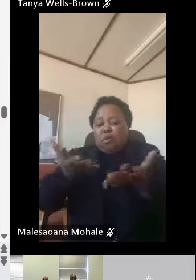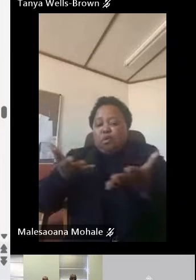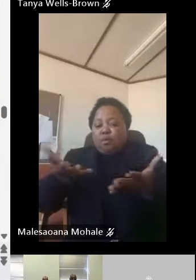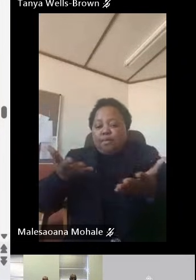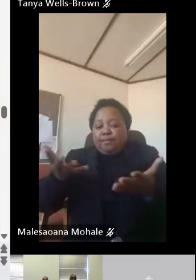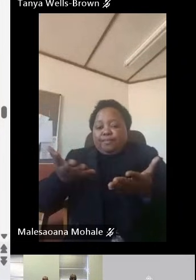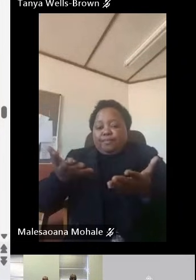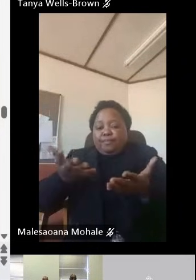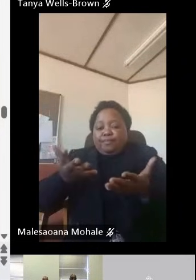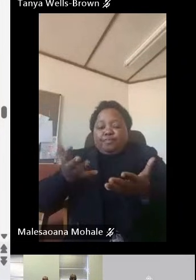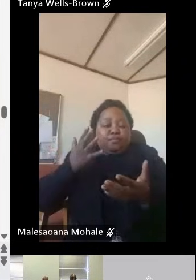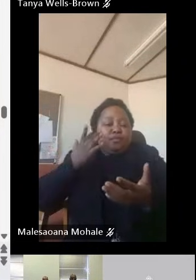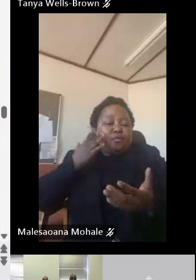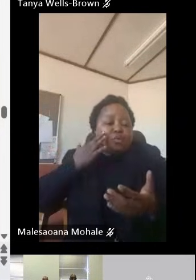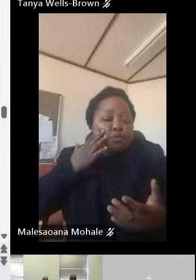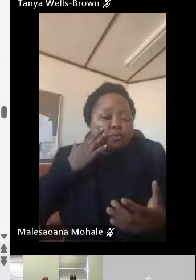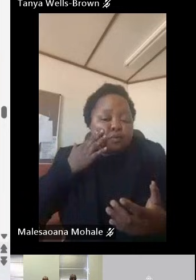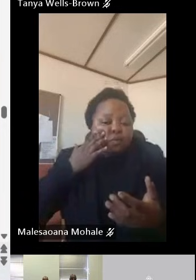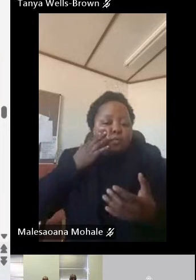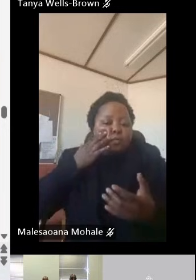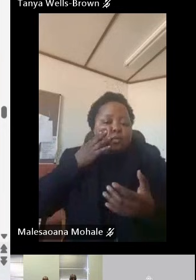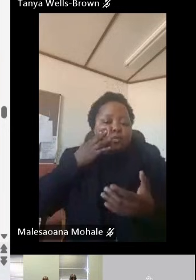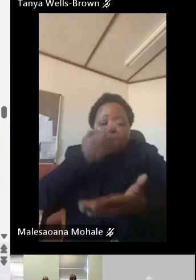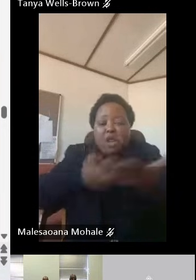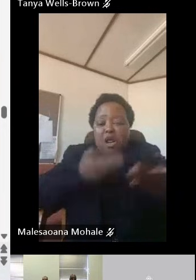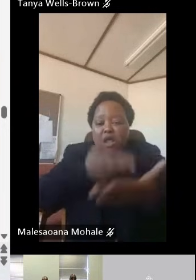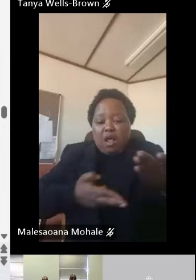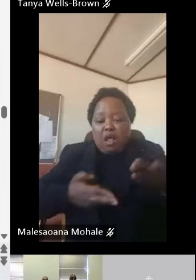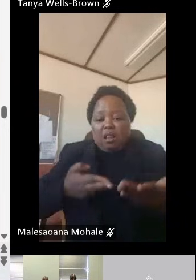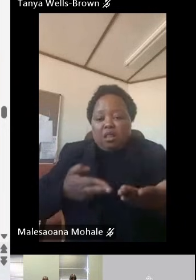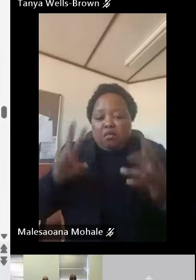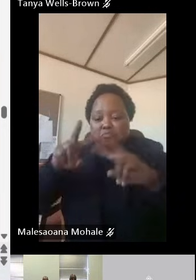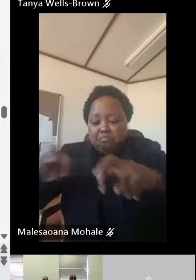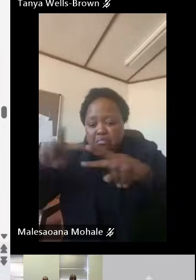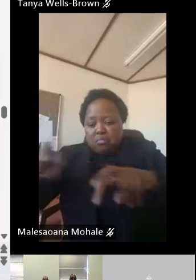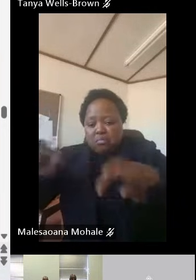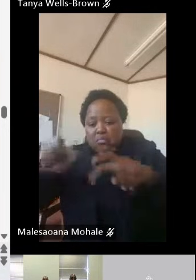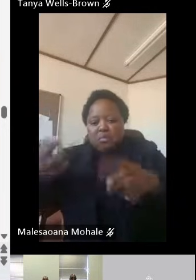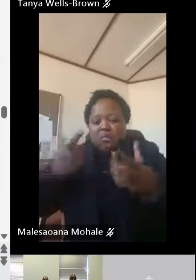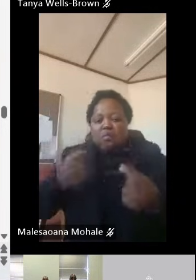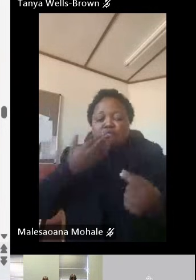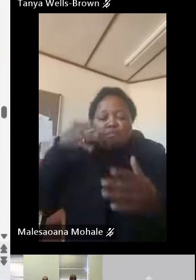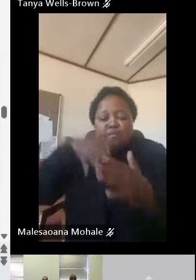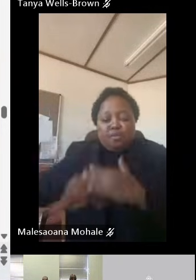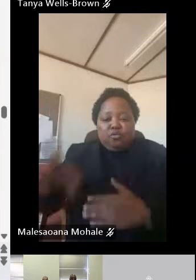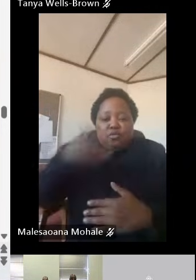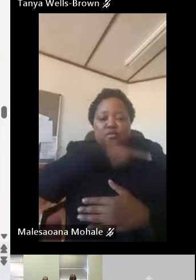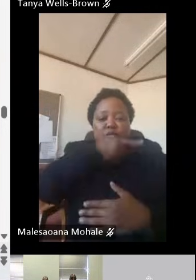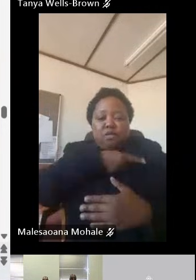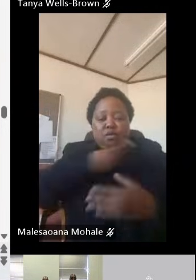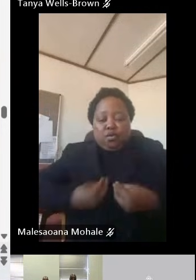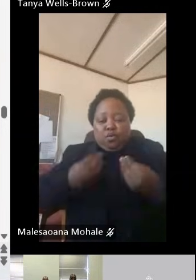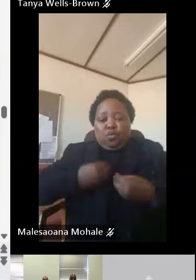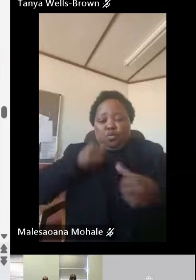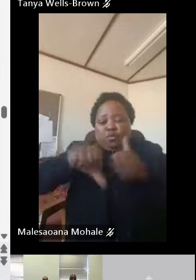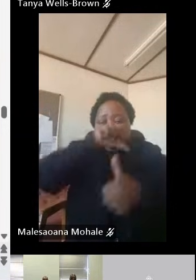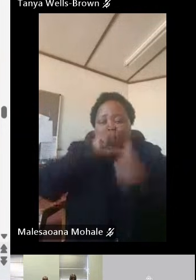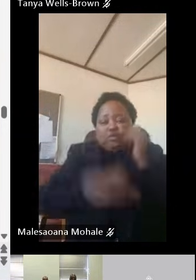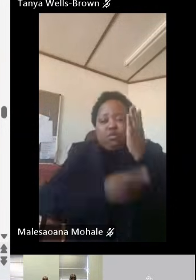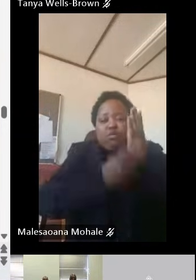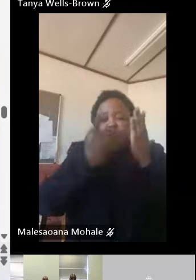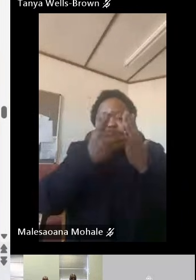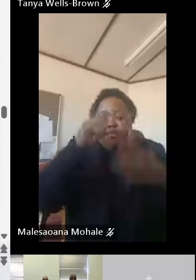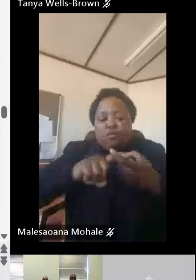when the preliminary results of the study that has been made by the Ministry of Gender, Youth and Social Development in collaboration with the